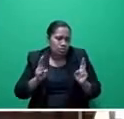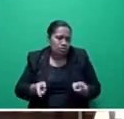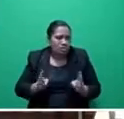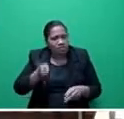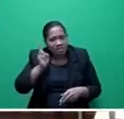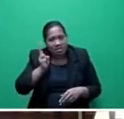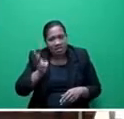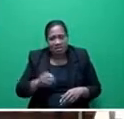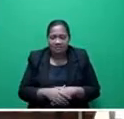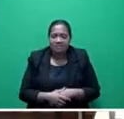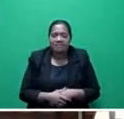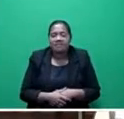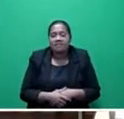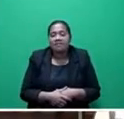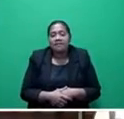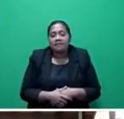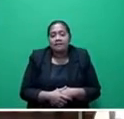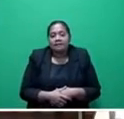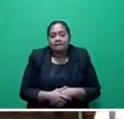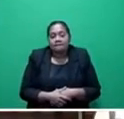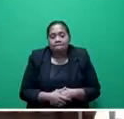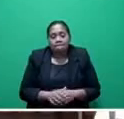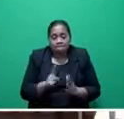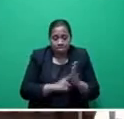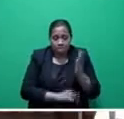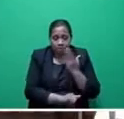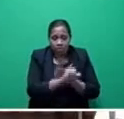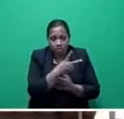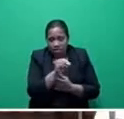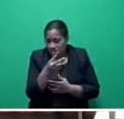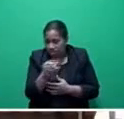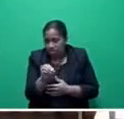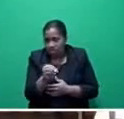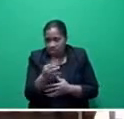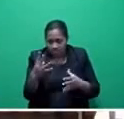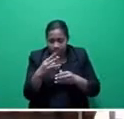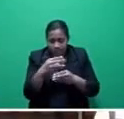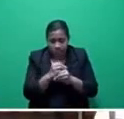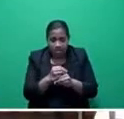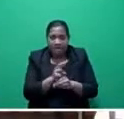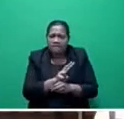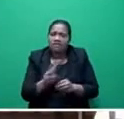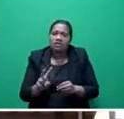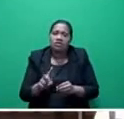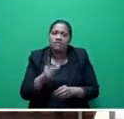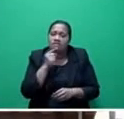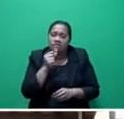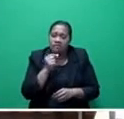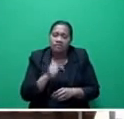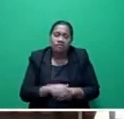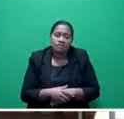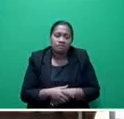form of a new norm. Mr. Speaker, sir, as of July 2020, the total value of loans provided with repayment